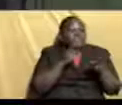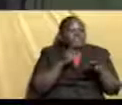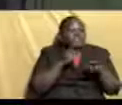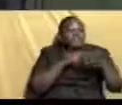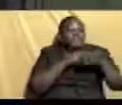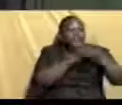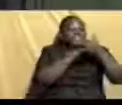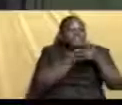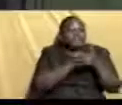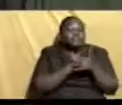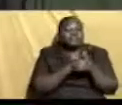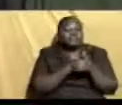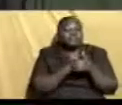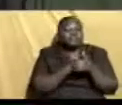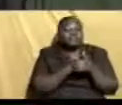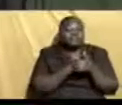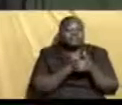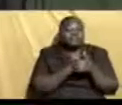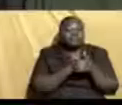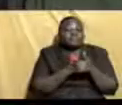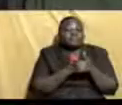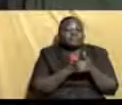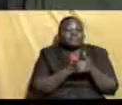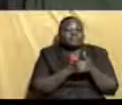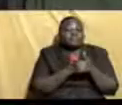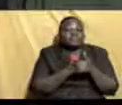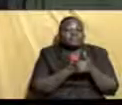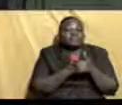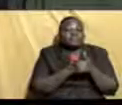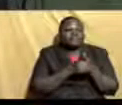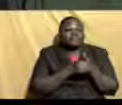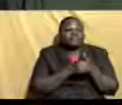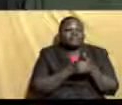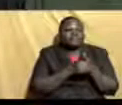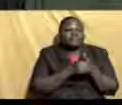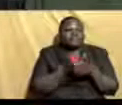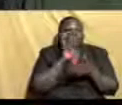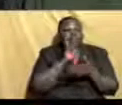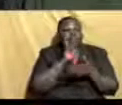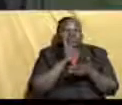supporting the third appellant.